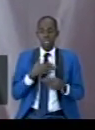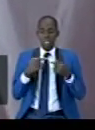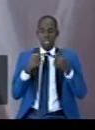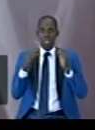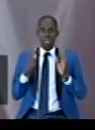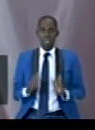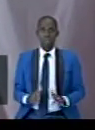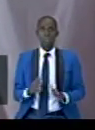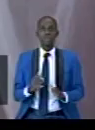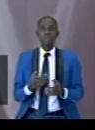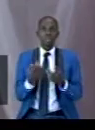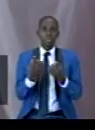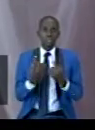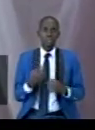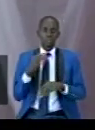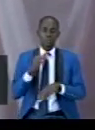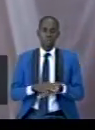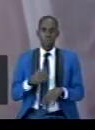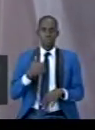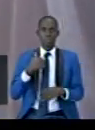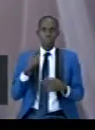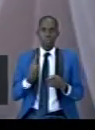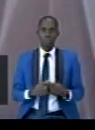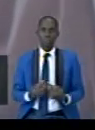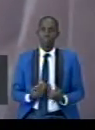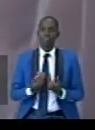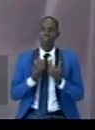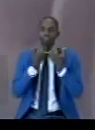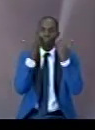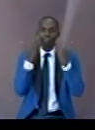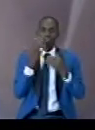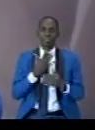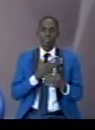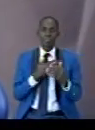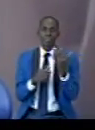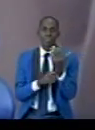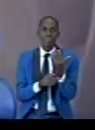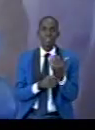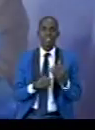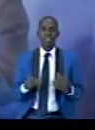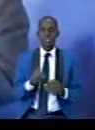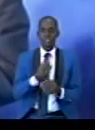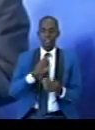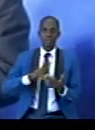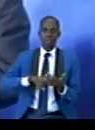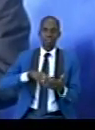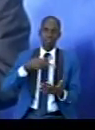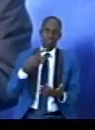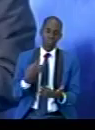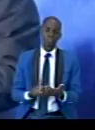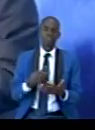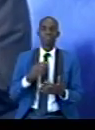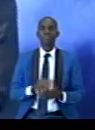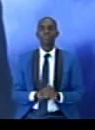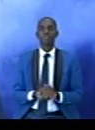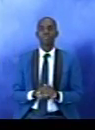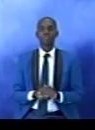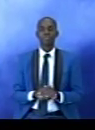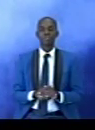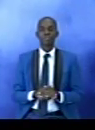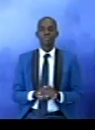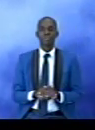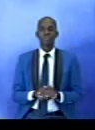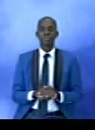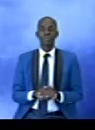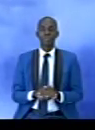foes, came upon me to eat up my flesh, they stumble and they fell.